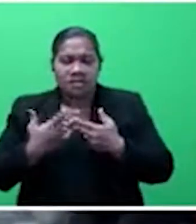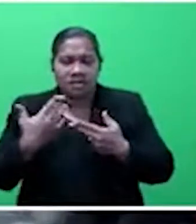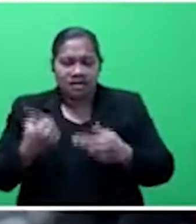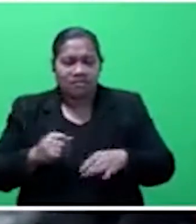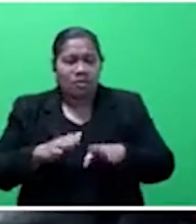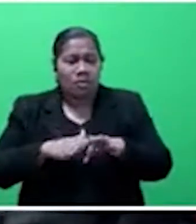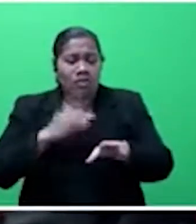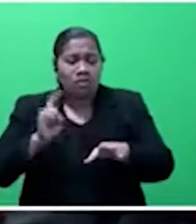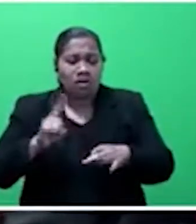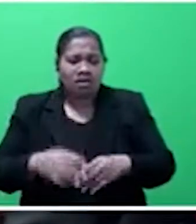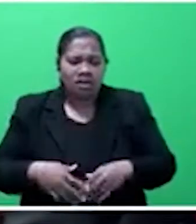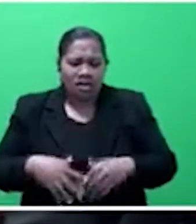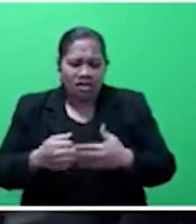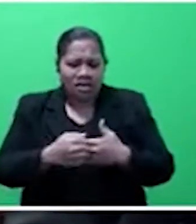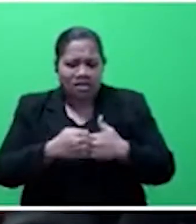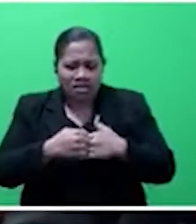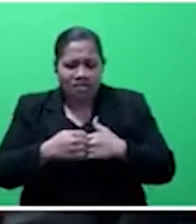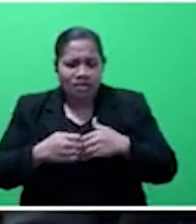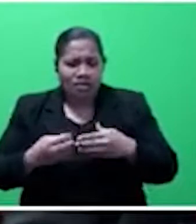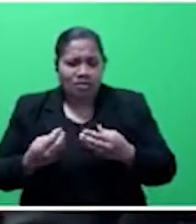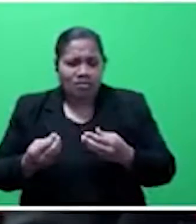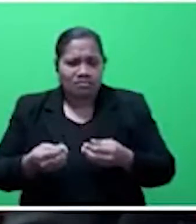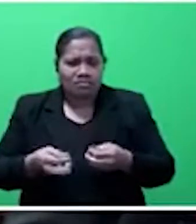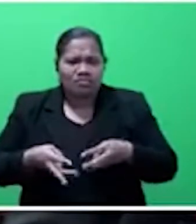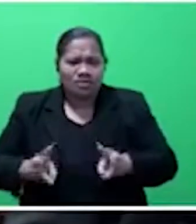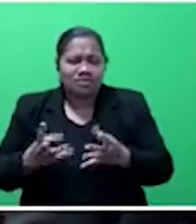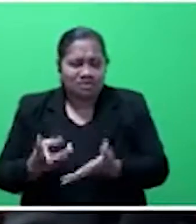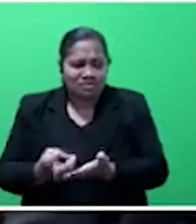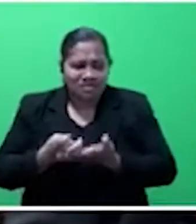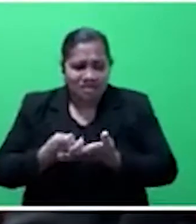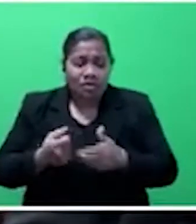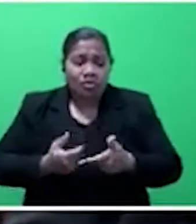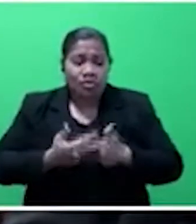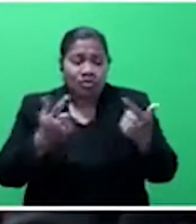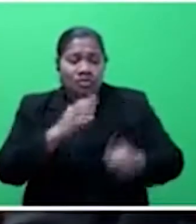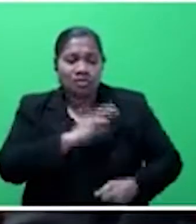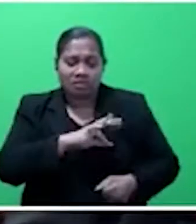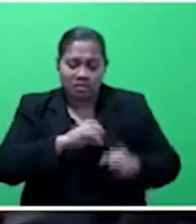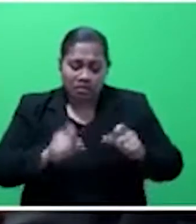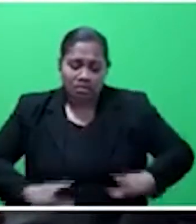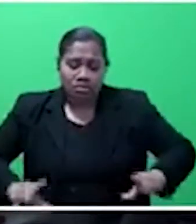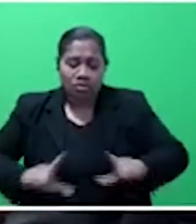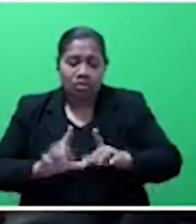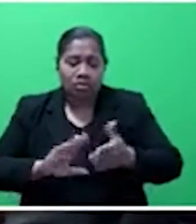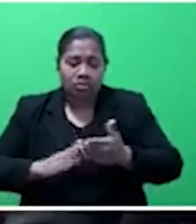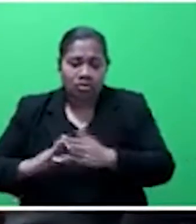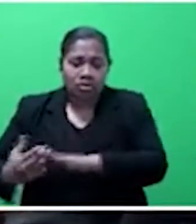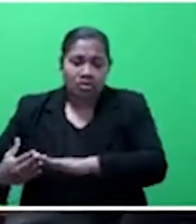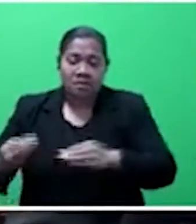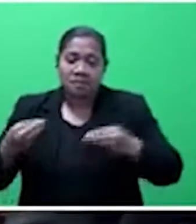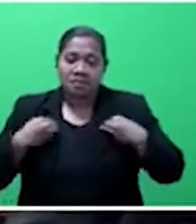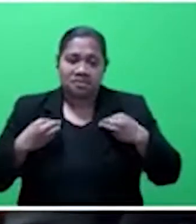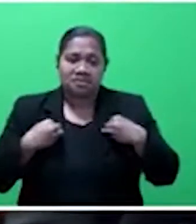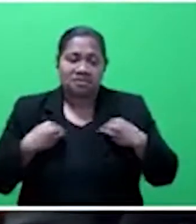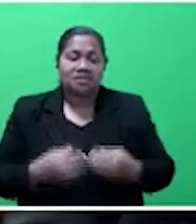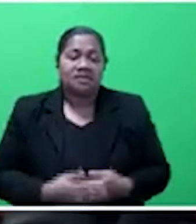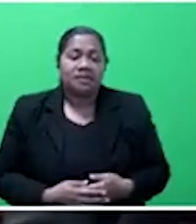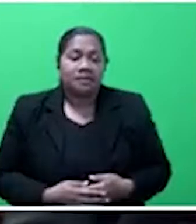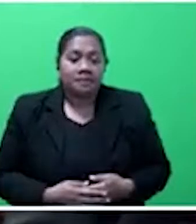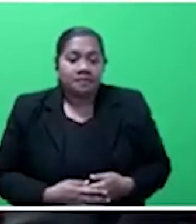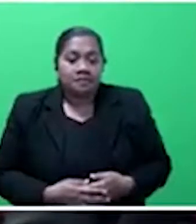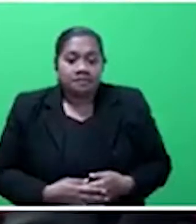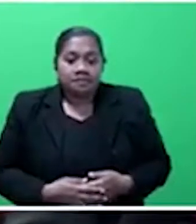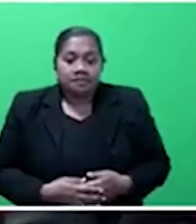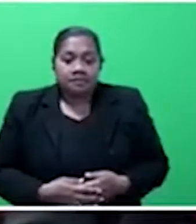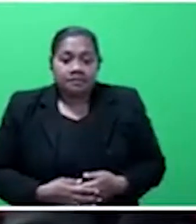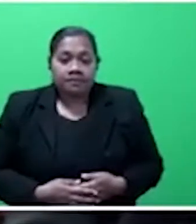source of income with great spin-off benefits to local communities and businesses. While these schemes are greatly